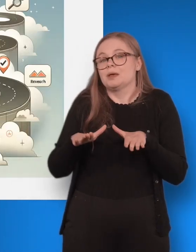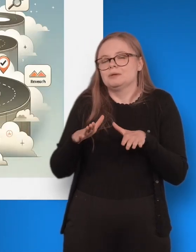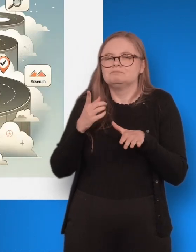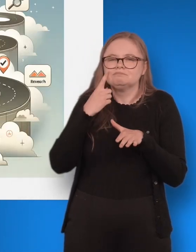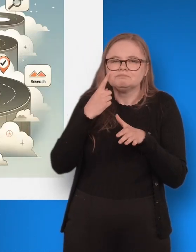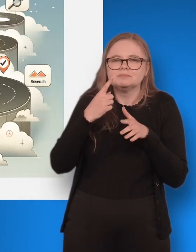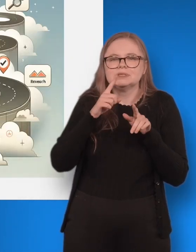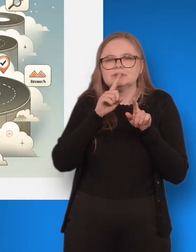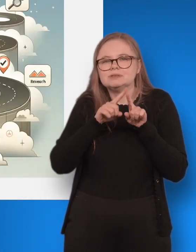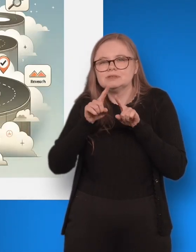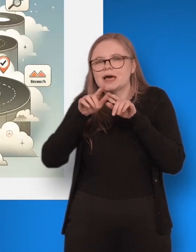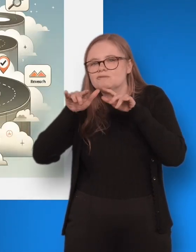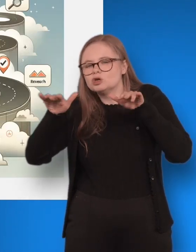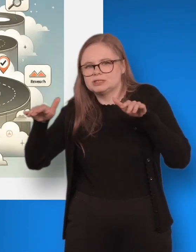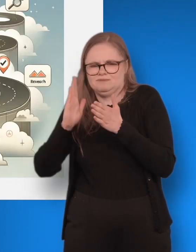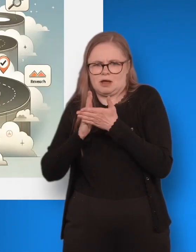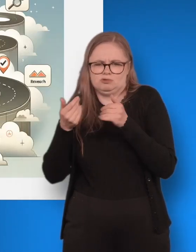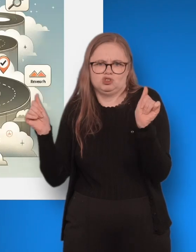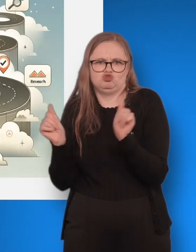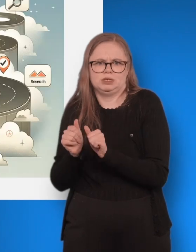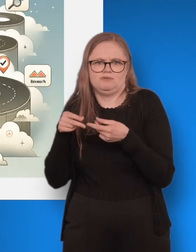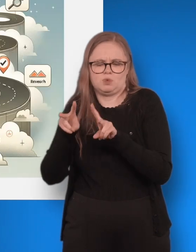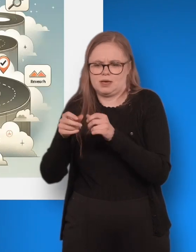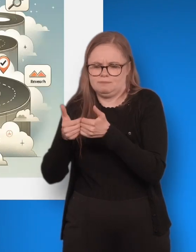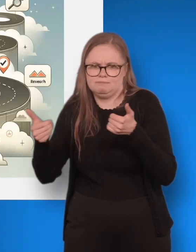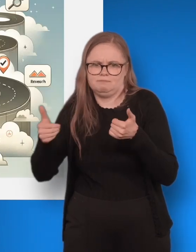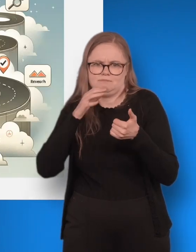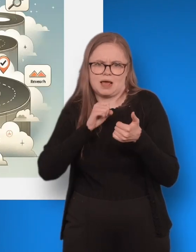specific, restrictive way, let's say.